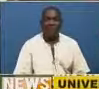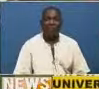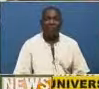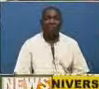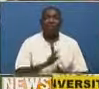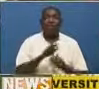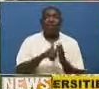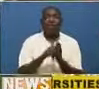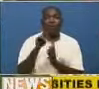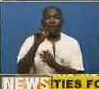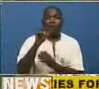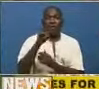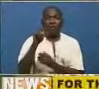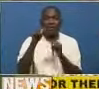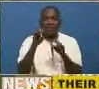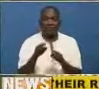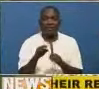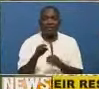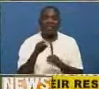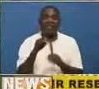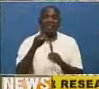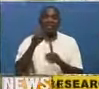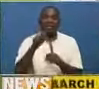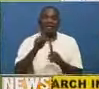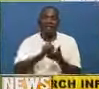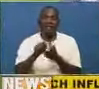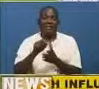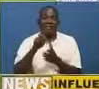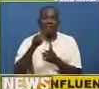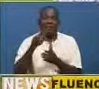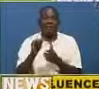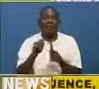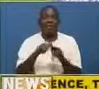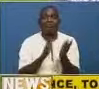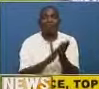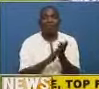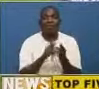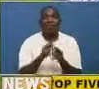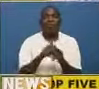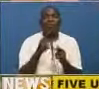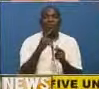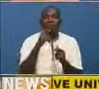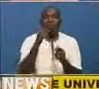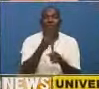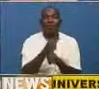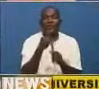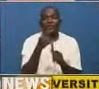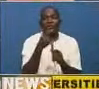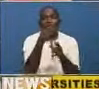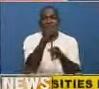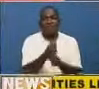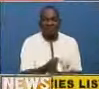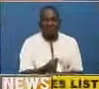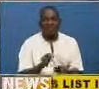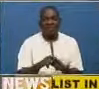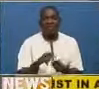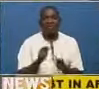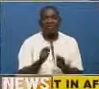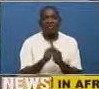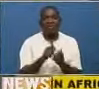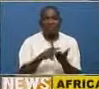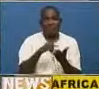the 71 teachers at the St. Mary's Senior High School in Accra were the first to receive their laptops under